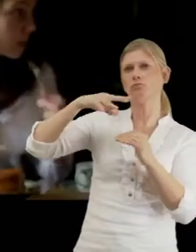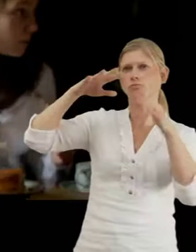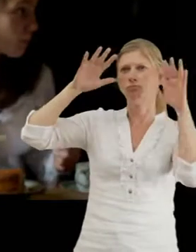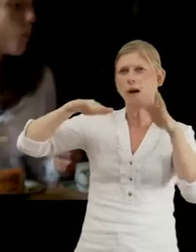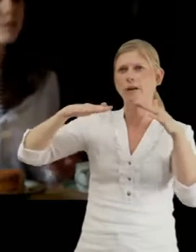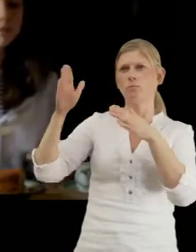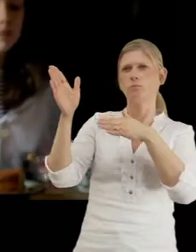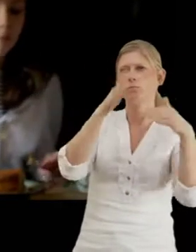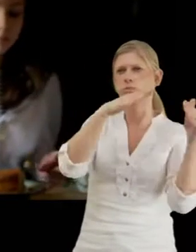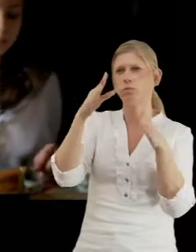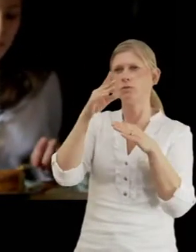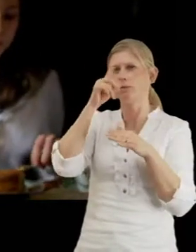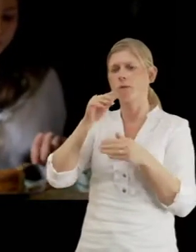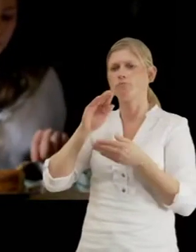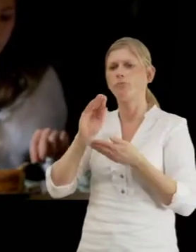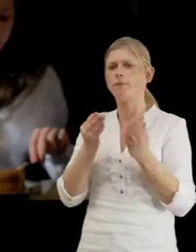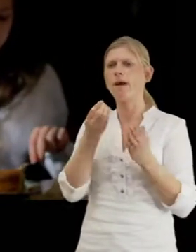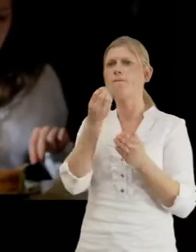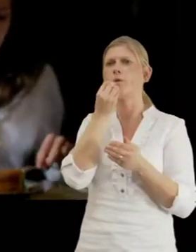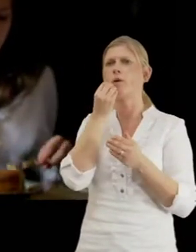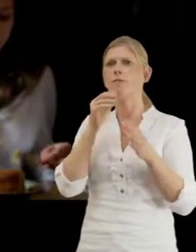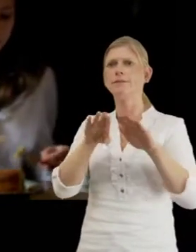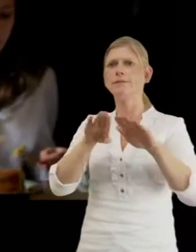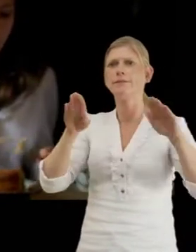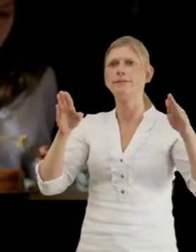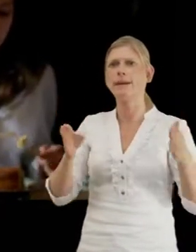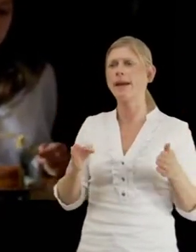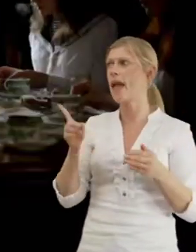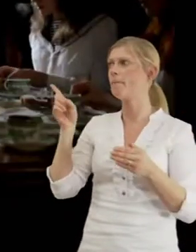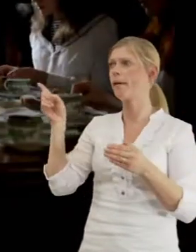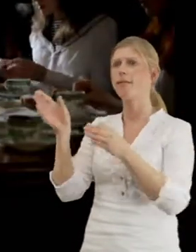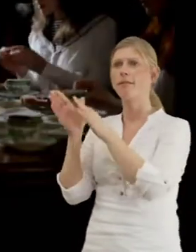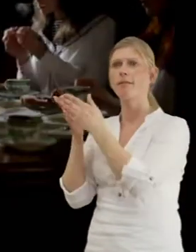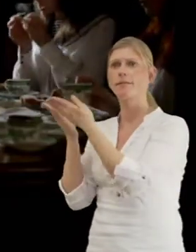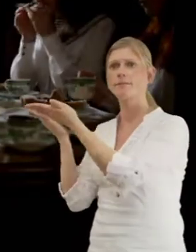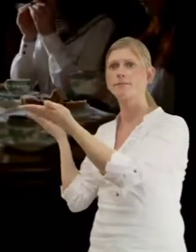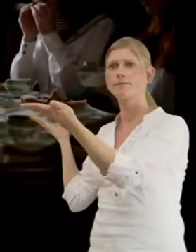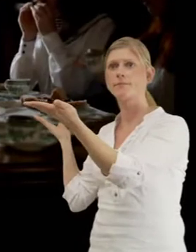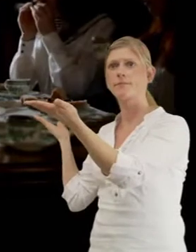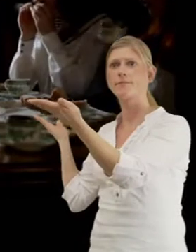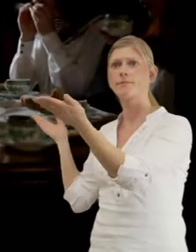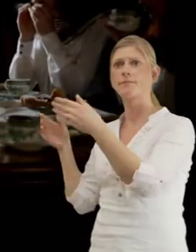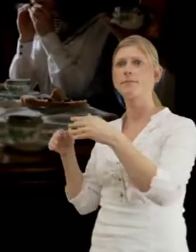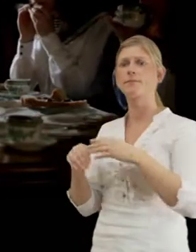to make this table of food possible for this 19th century family.